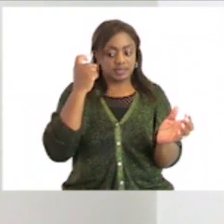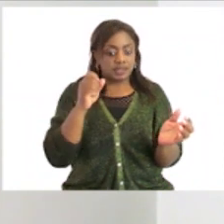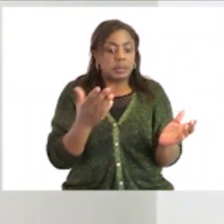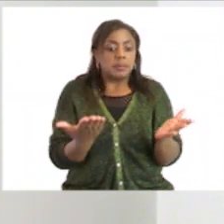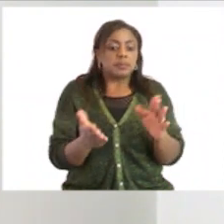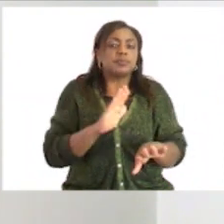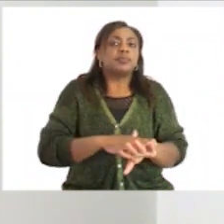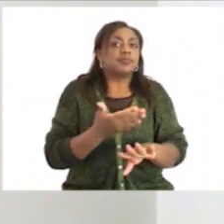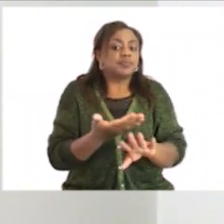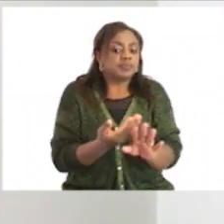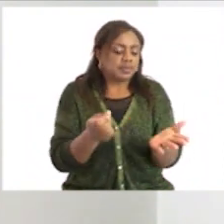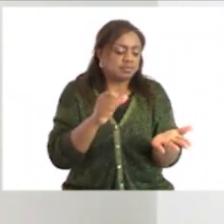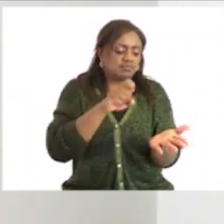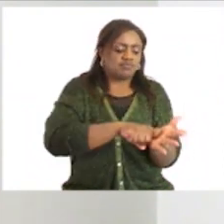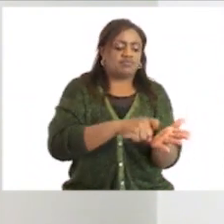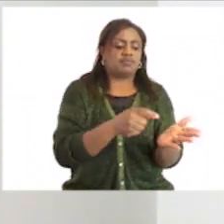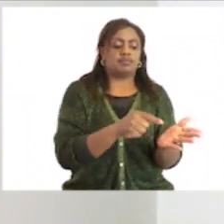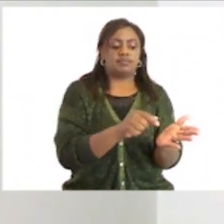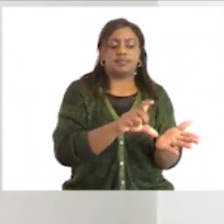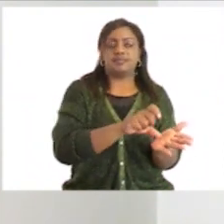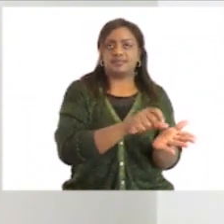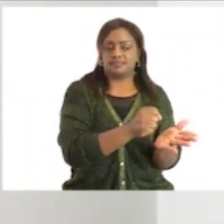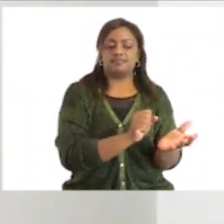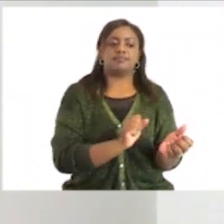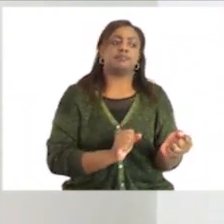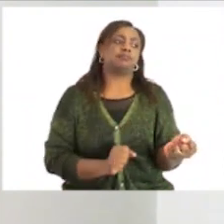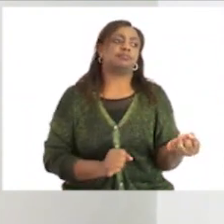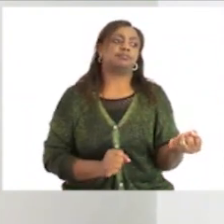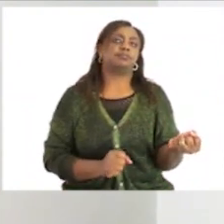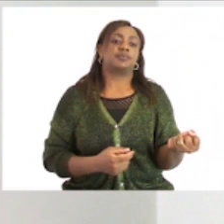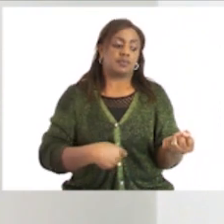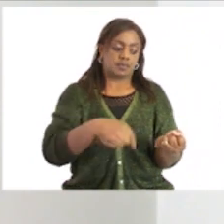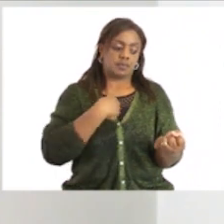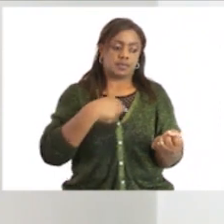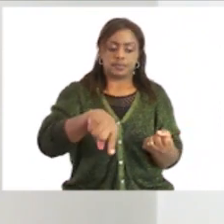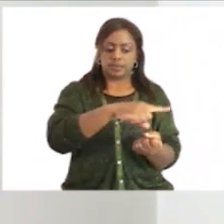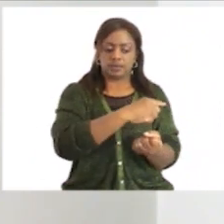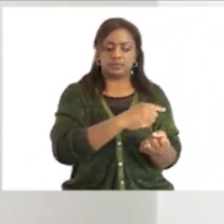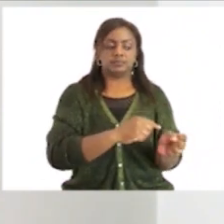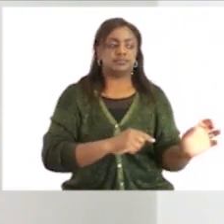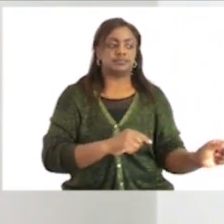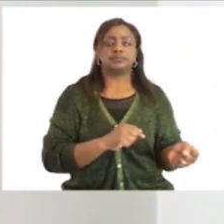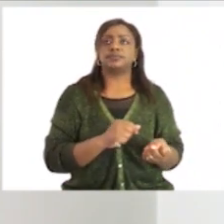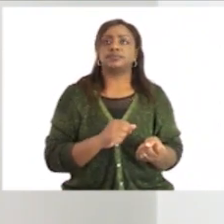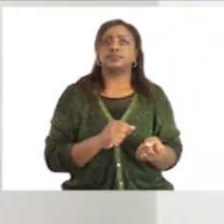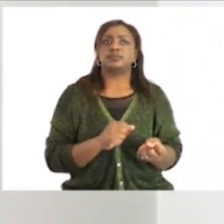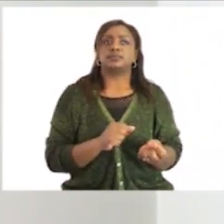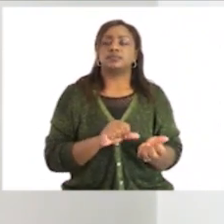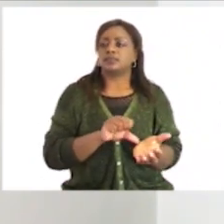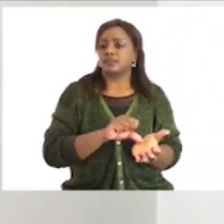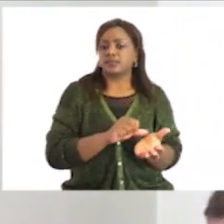this illustration. So let's say that this blue glitter is germs, okay? So I just went